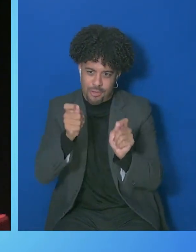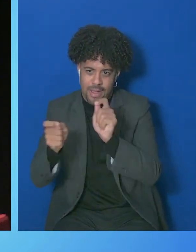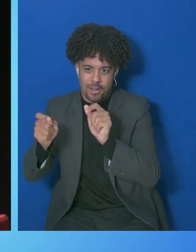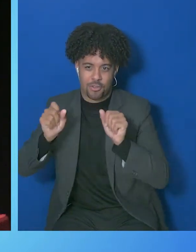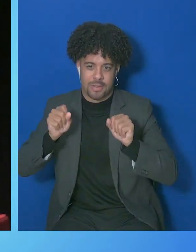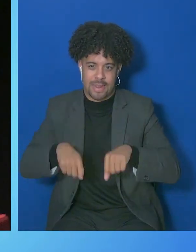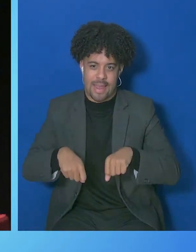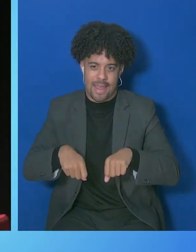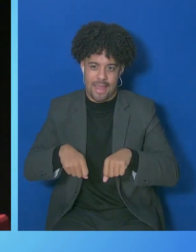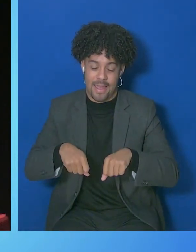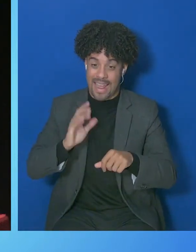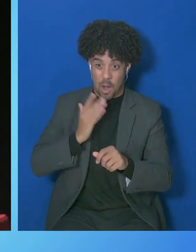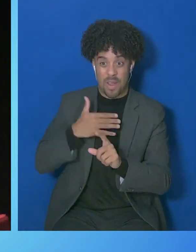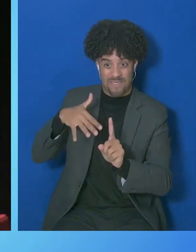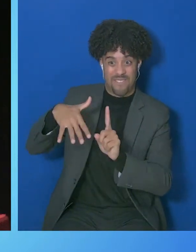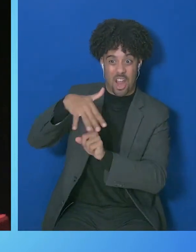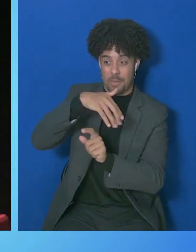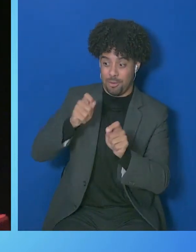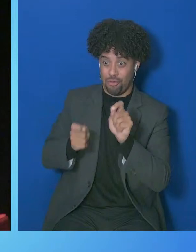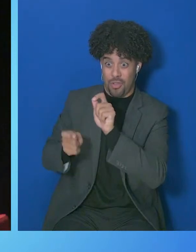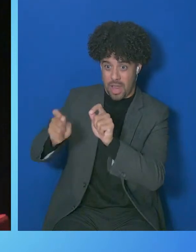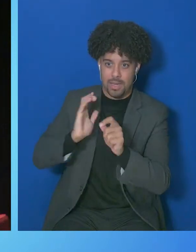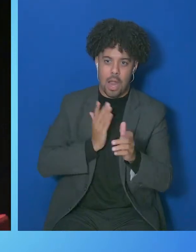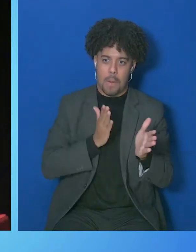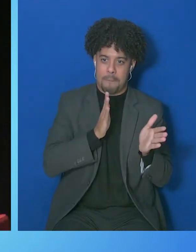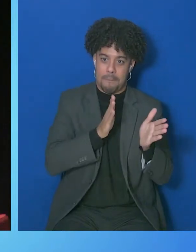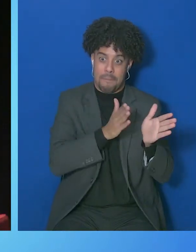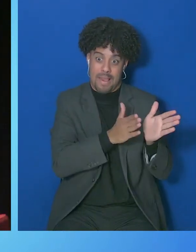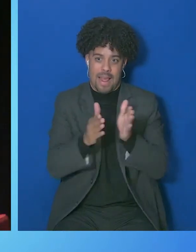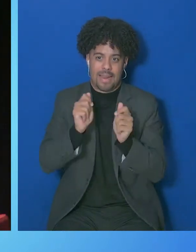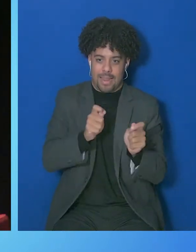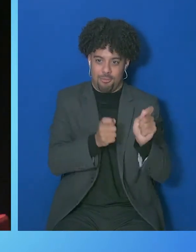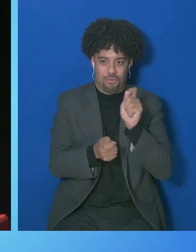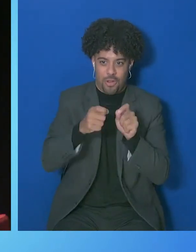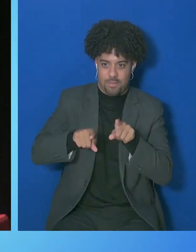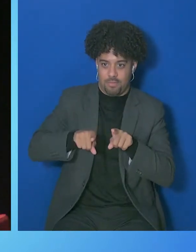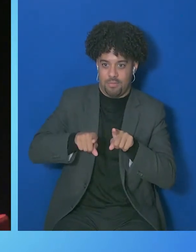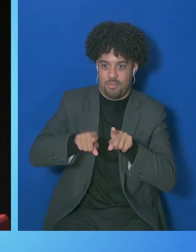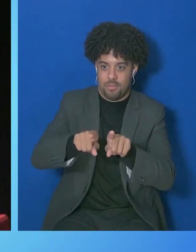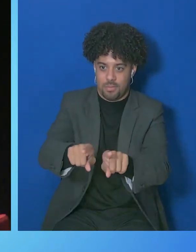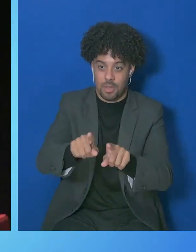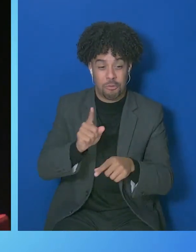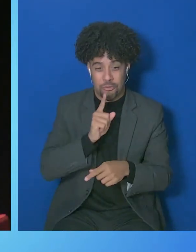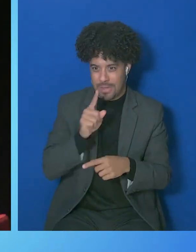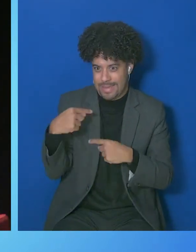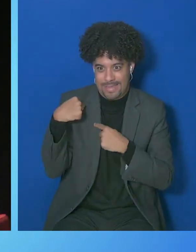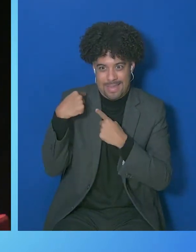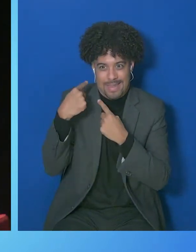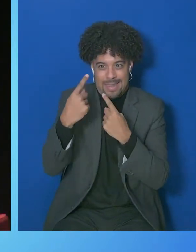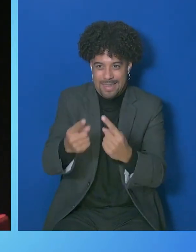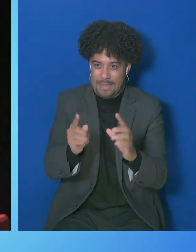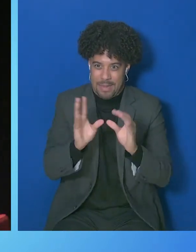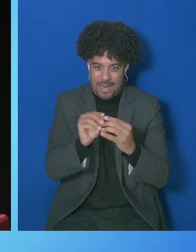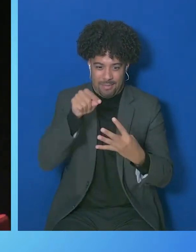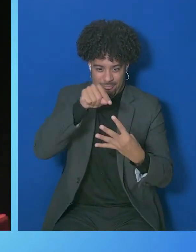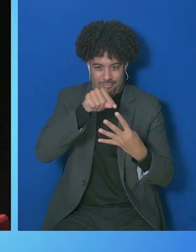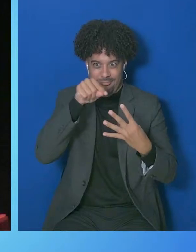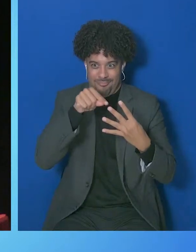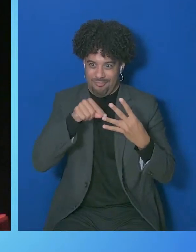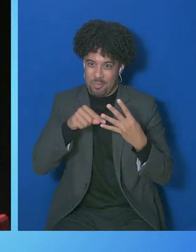at least the last 3 board meetings. That stable